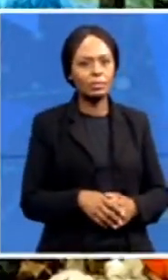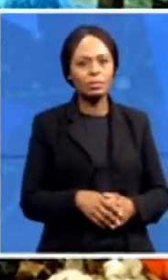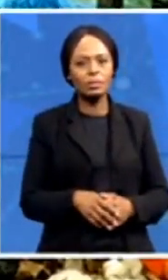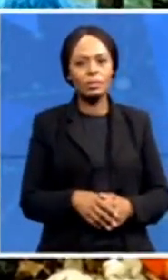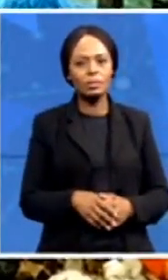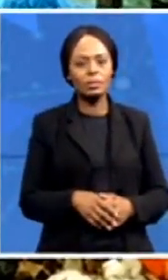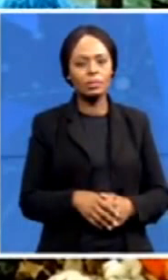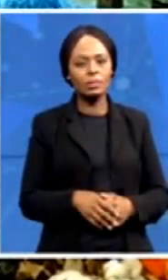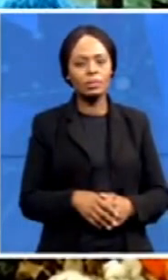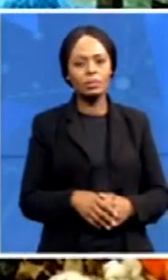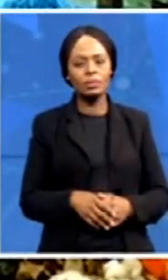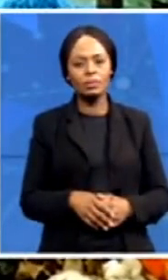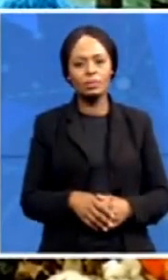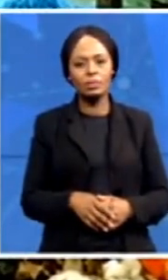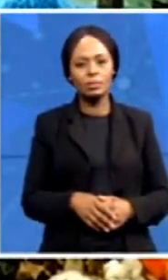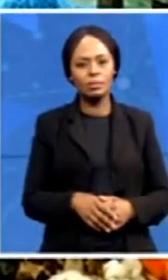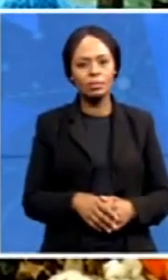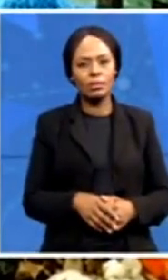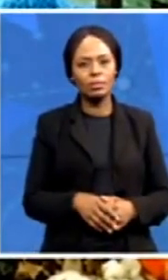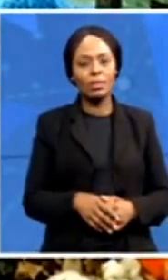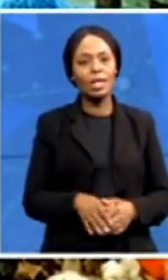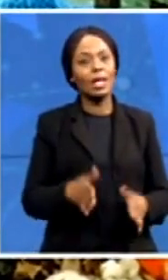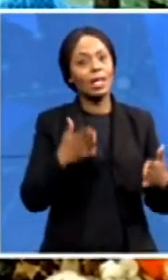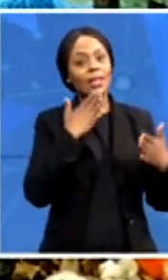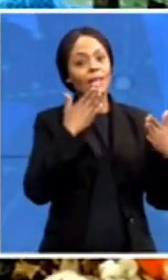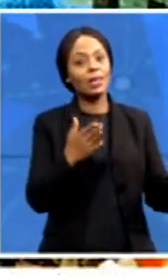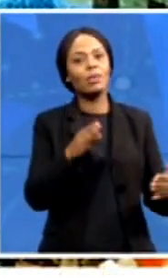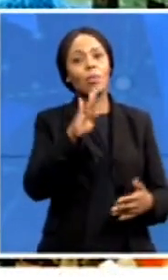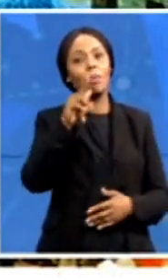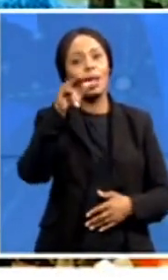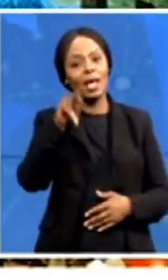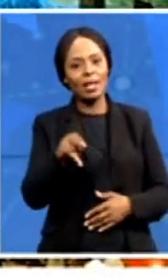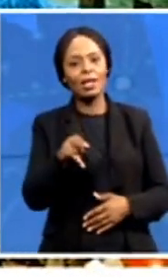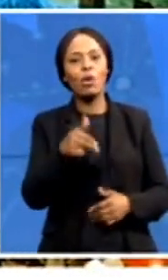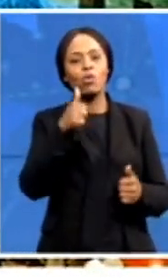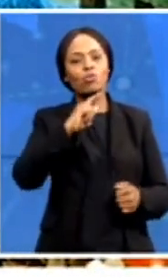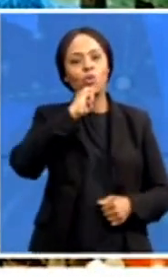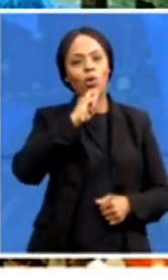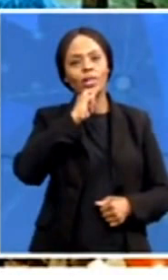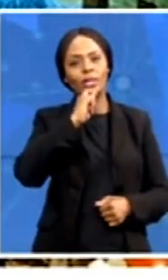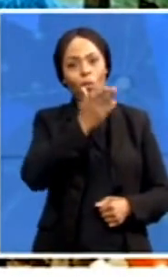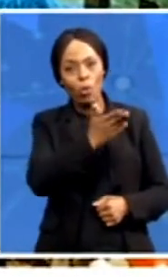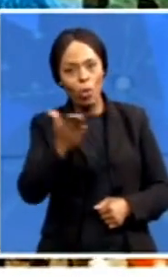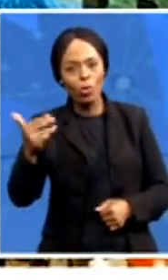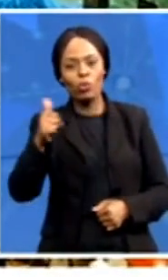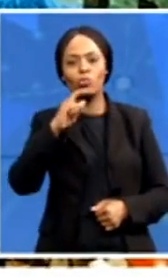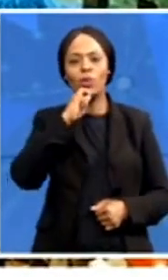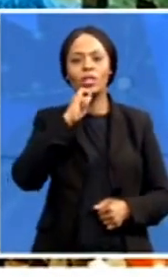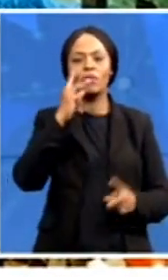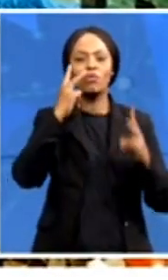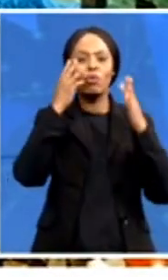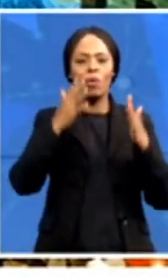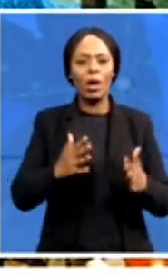Well, thank you very much, Blaine. Good morning to you and good morning to our SABC viewers. Blaine, we are at Cato Crest,